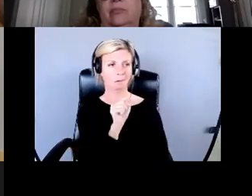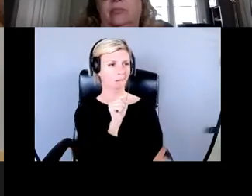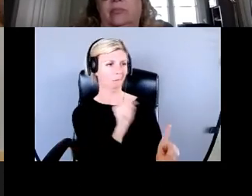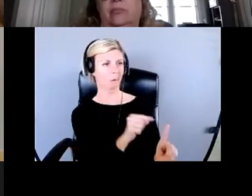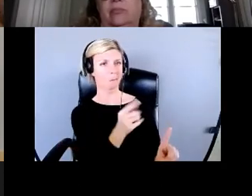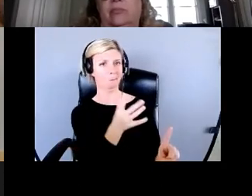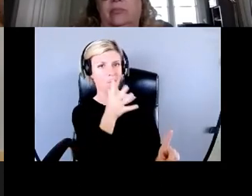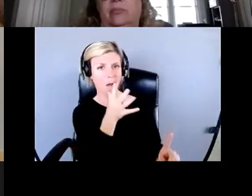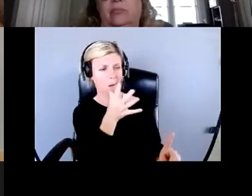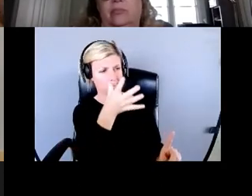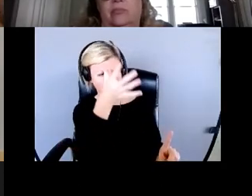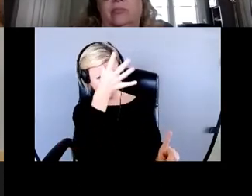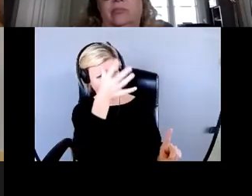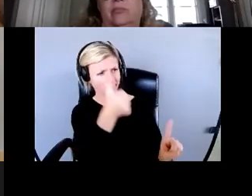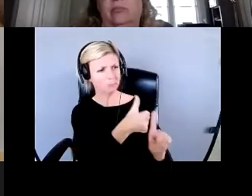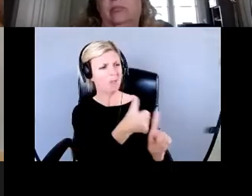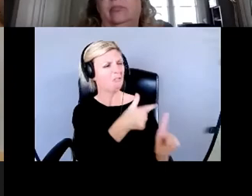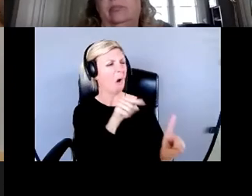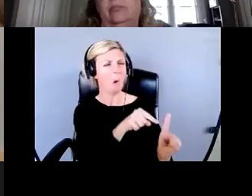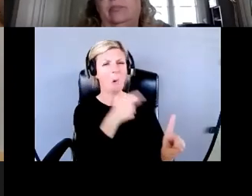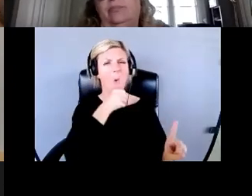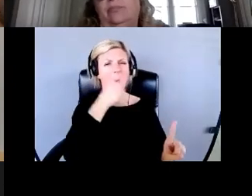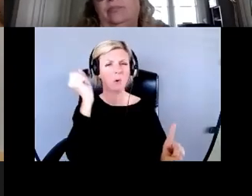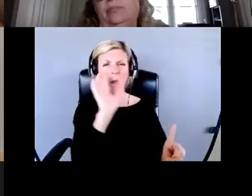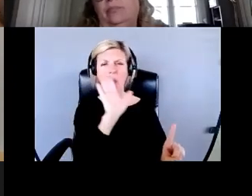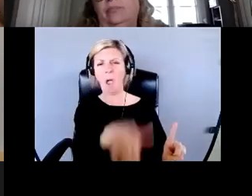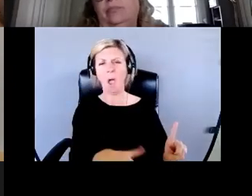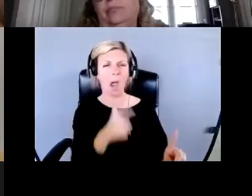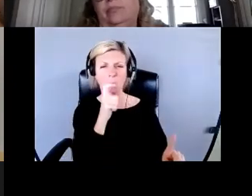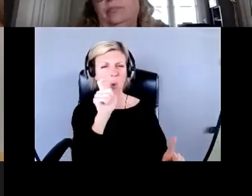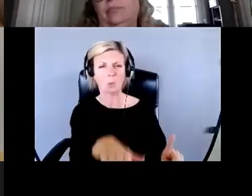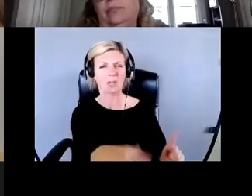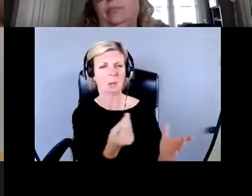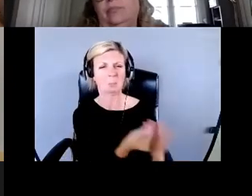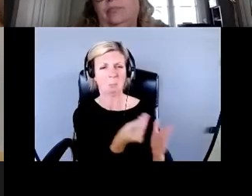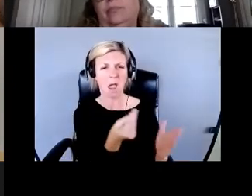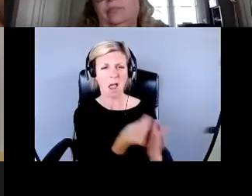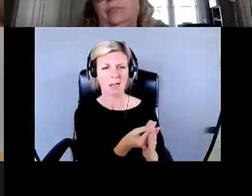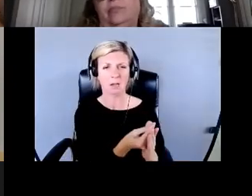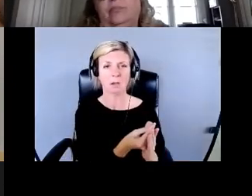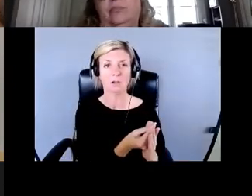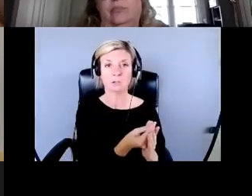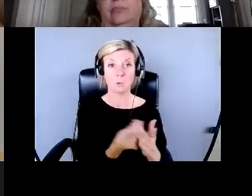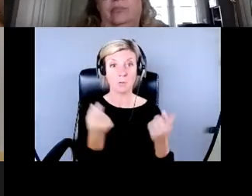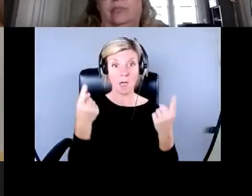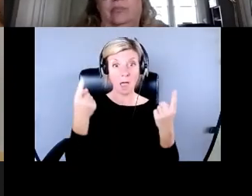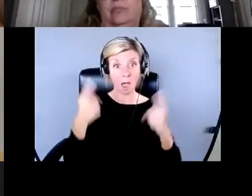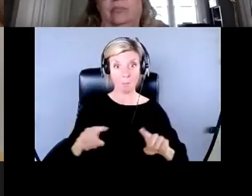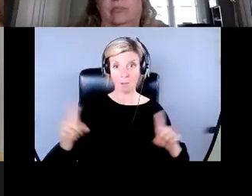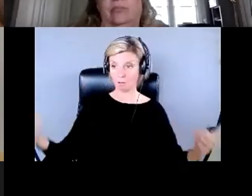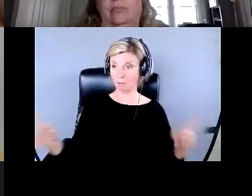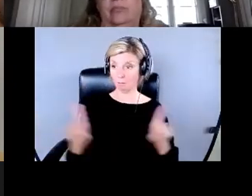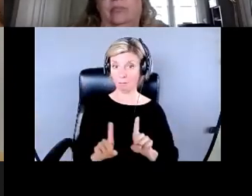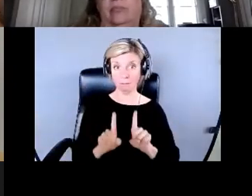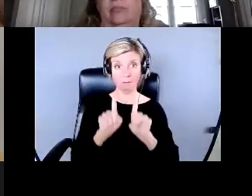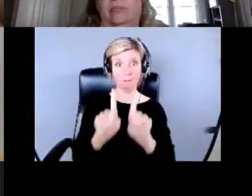they don't need all their money anyway. So they might go along for the groceries and put in everything they like. Or it might be